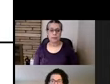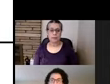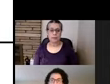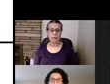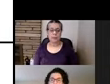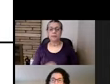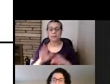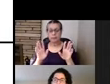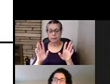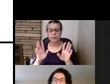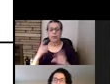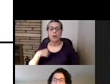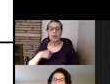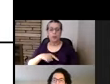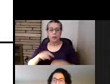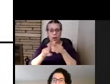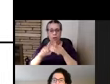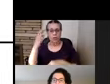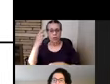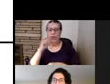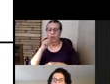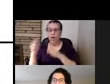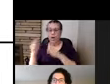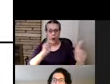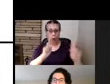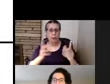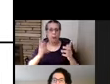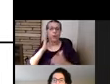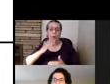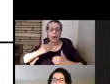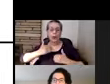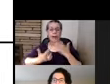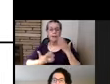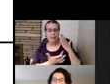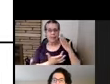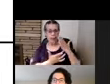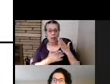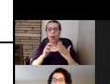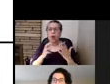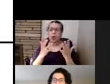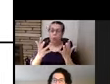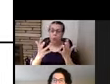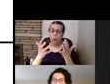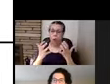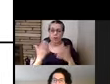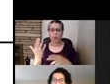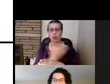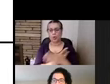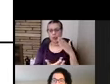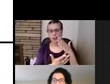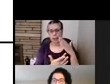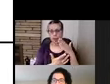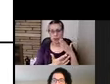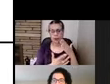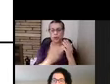However, we recognize that not all riders will have the technology access or desire to use the system in this way.